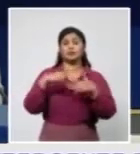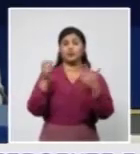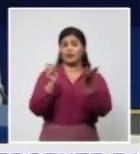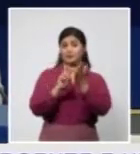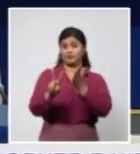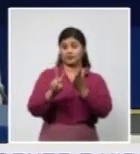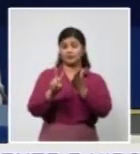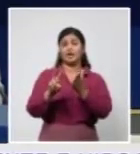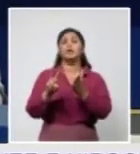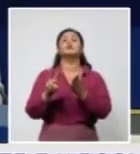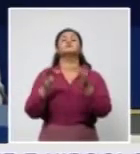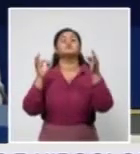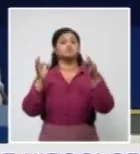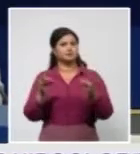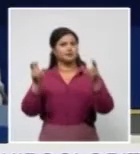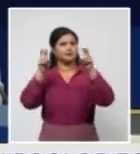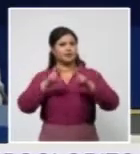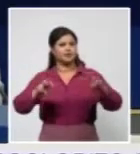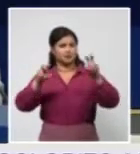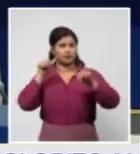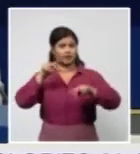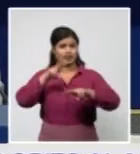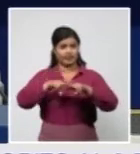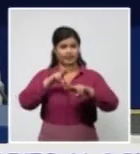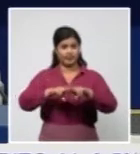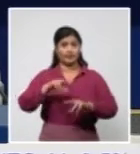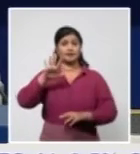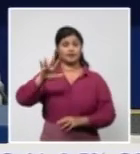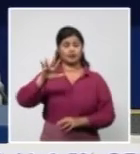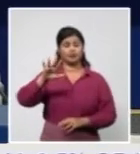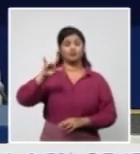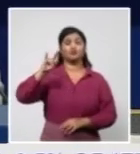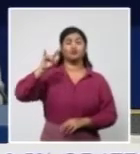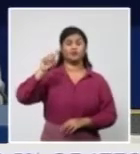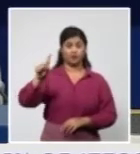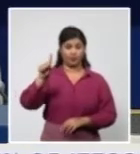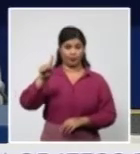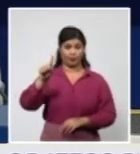591 in Havana's Hygiene, Epidemiology and Microbiology Center,